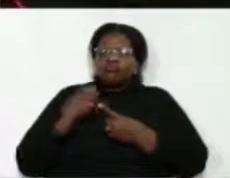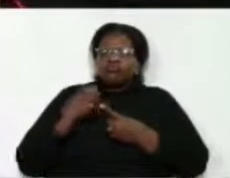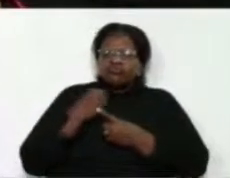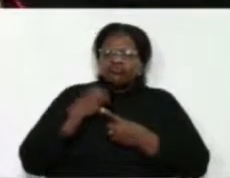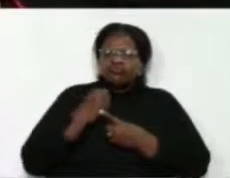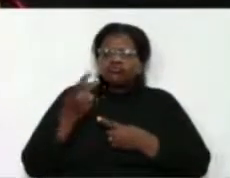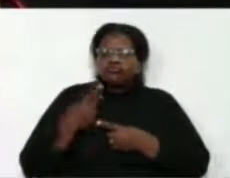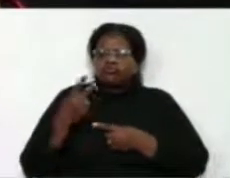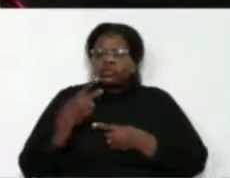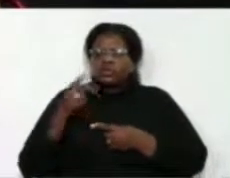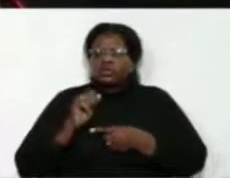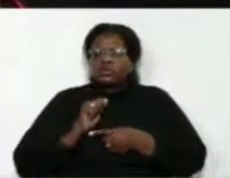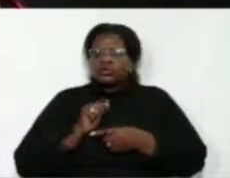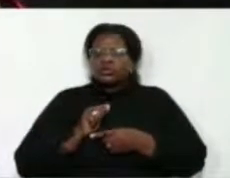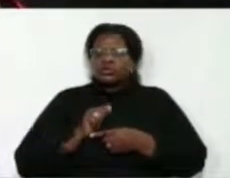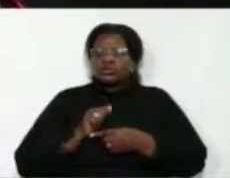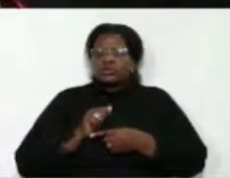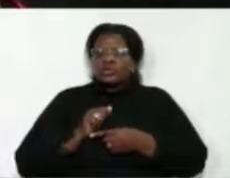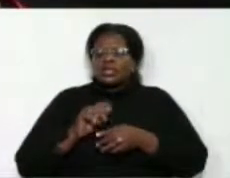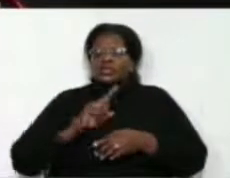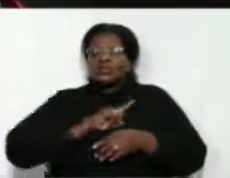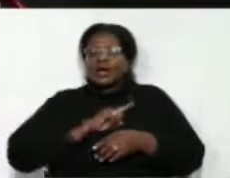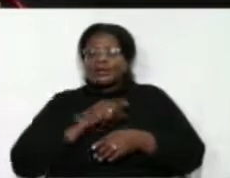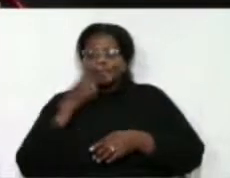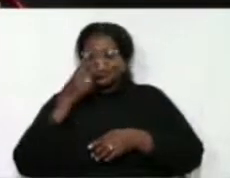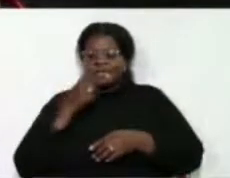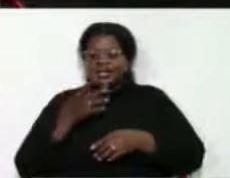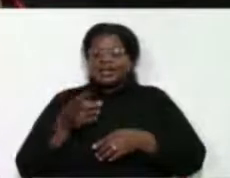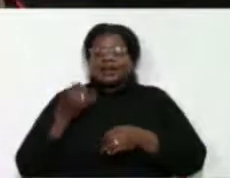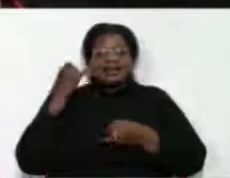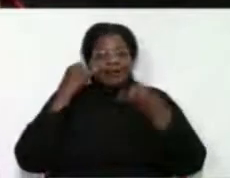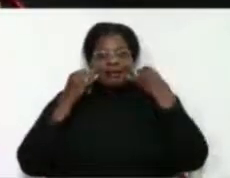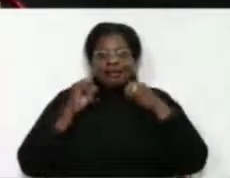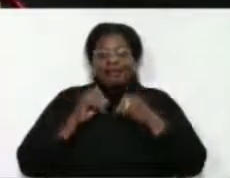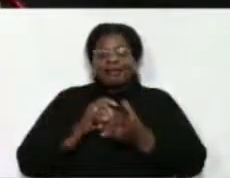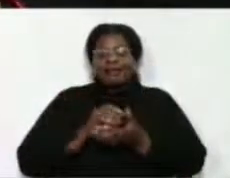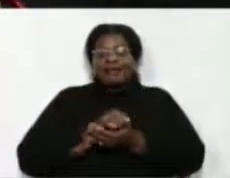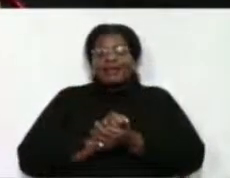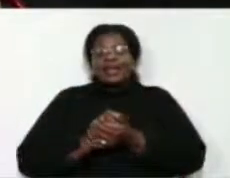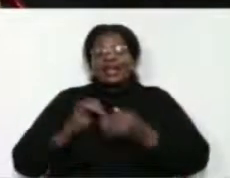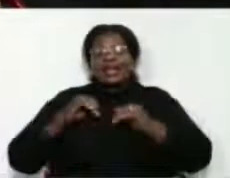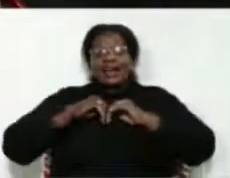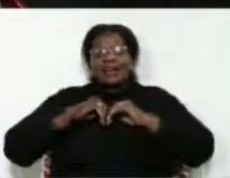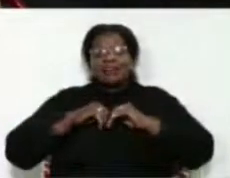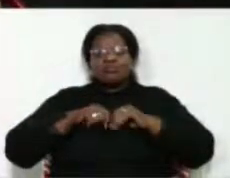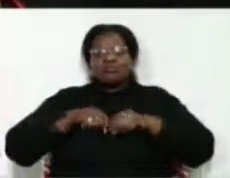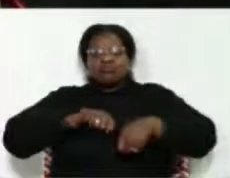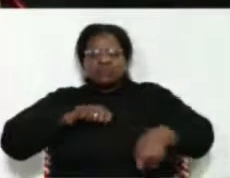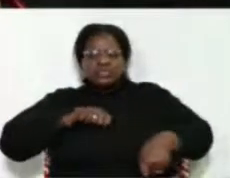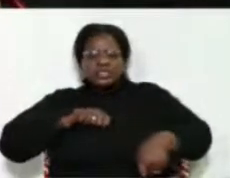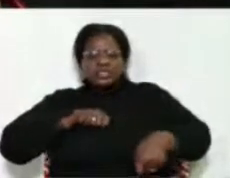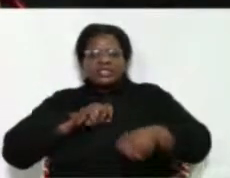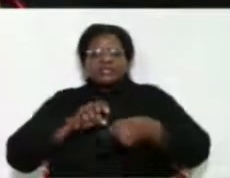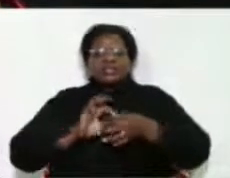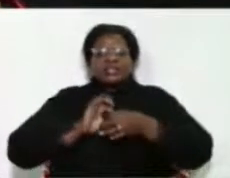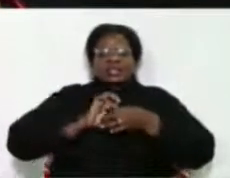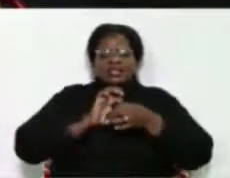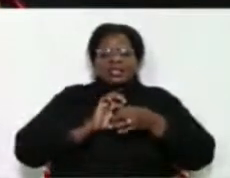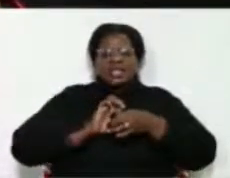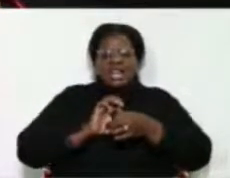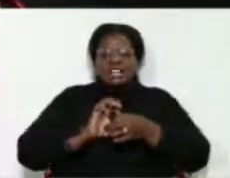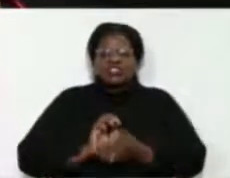situation. Okay, great. That's why I'm looking at that comment now. It can take a toll on relationships. It's absolutely. So maybe you should test it first. It's